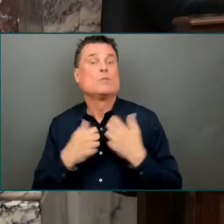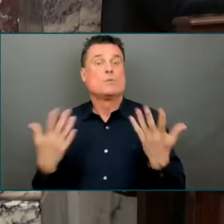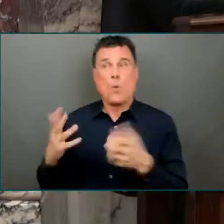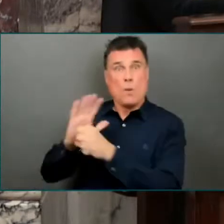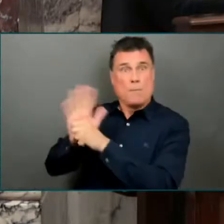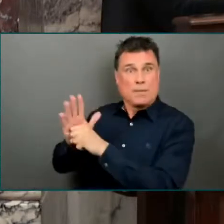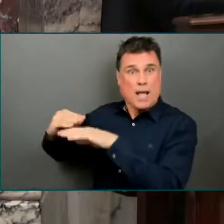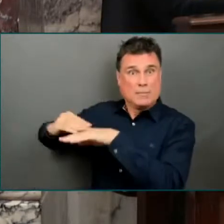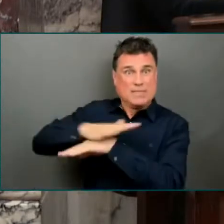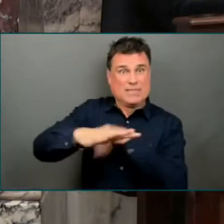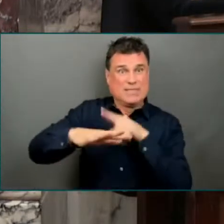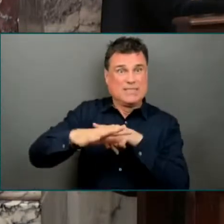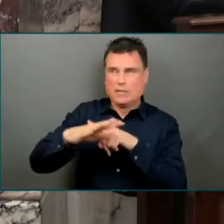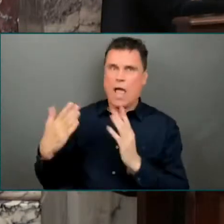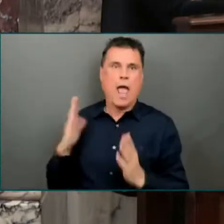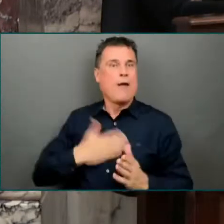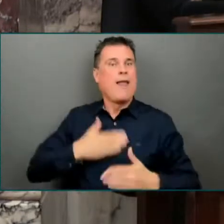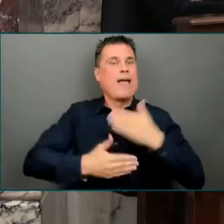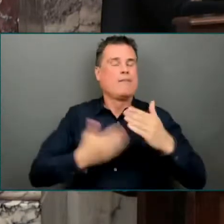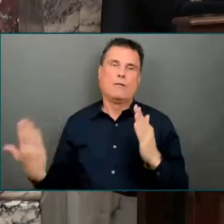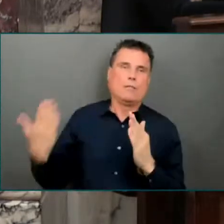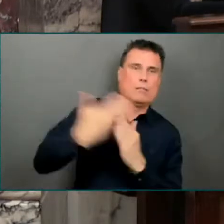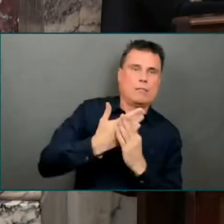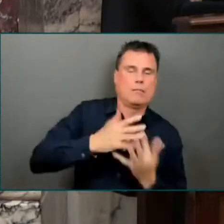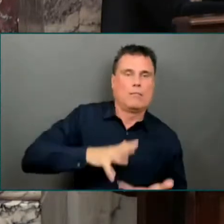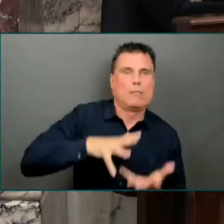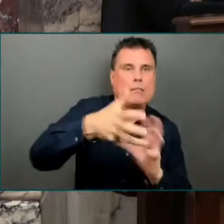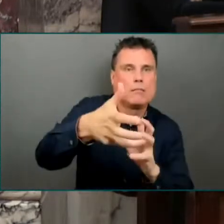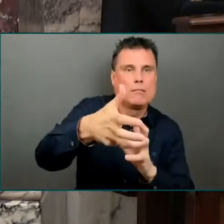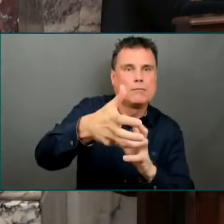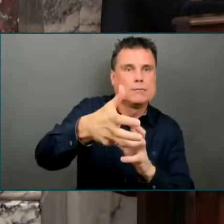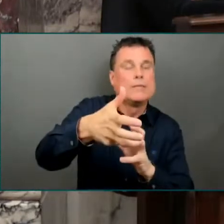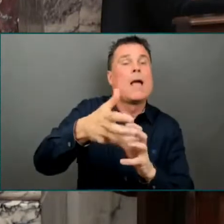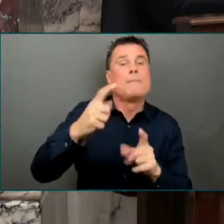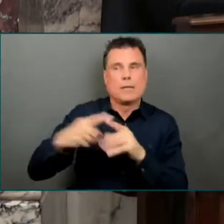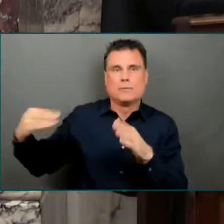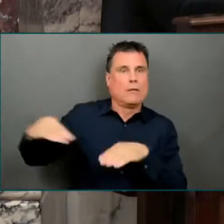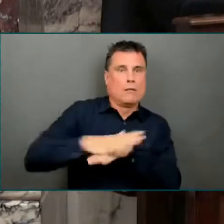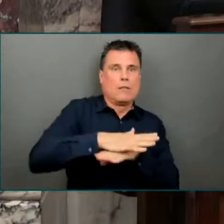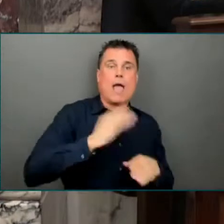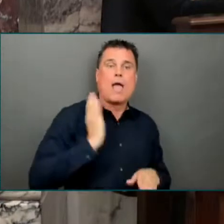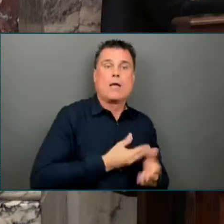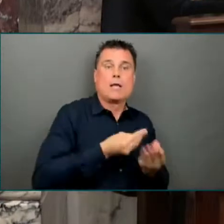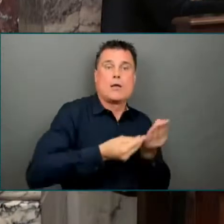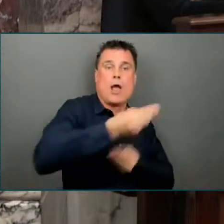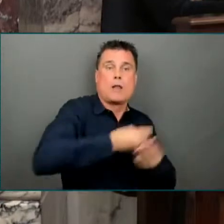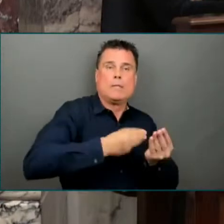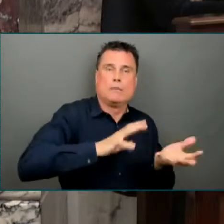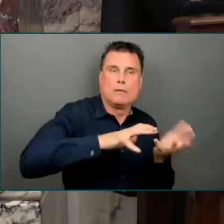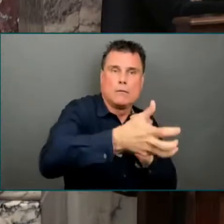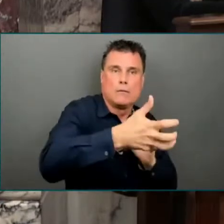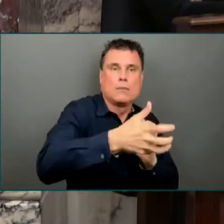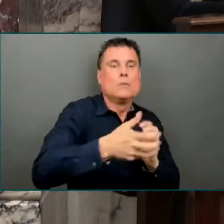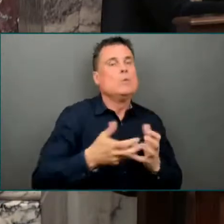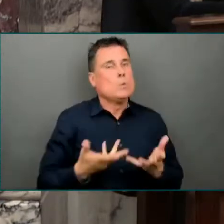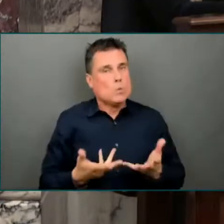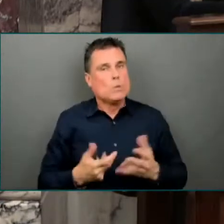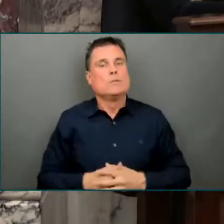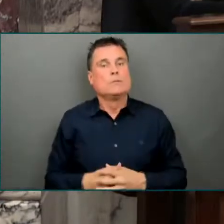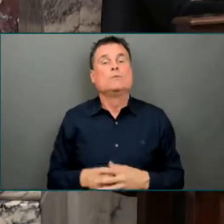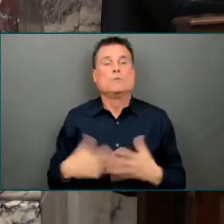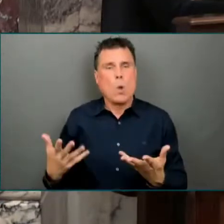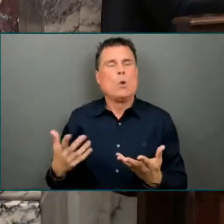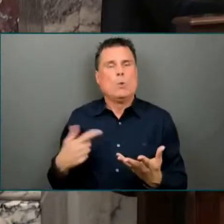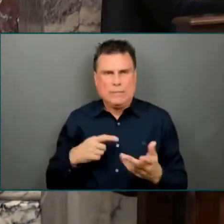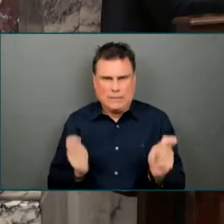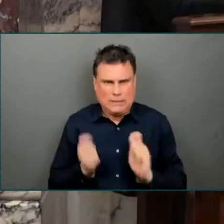world, including our own. Our recovery depends on keeping people healthy and safe.